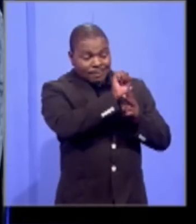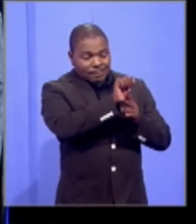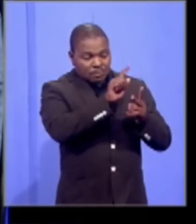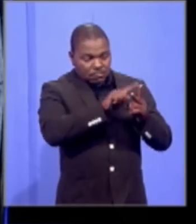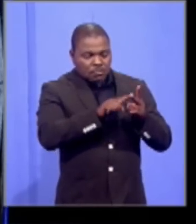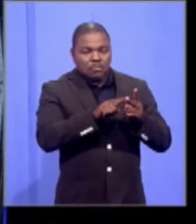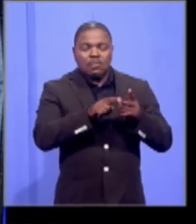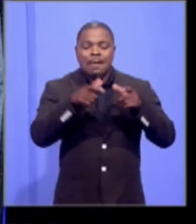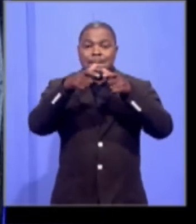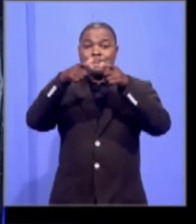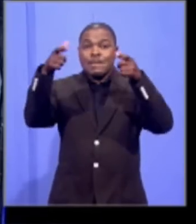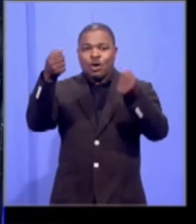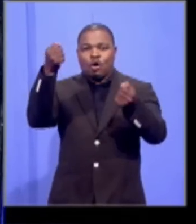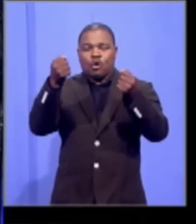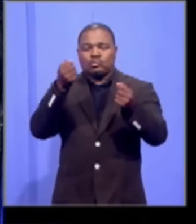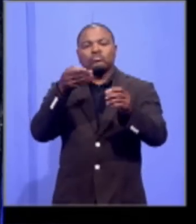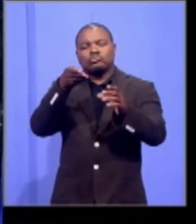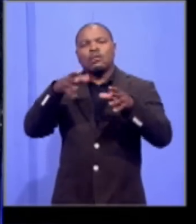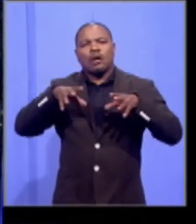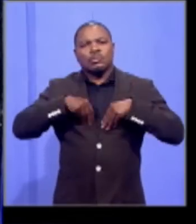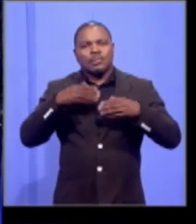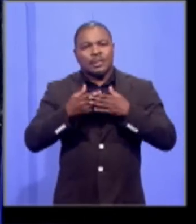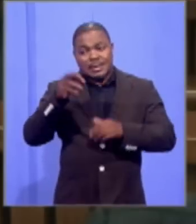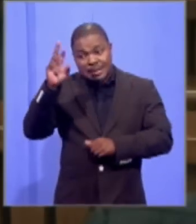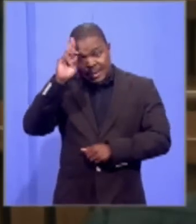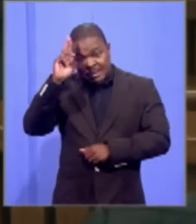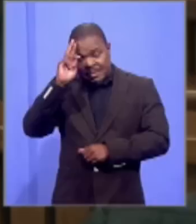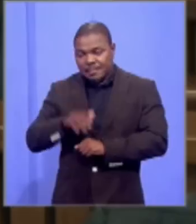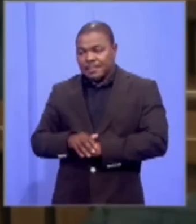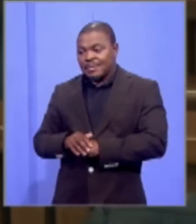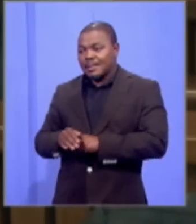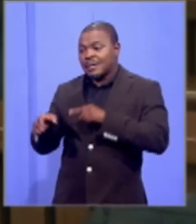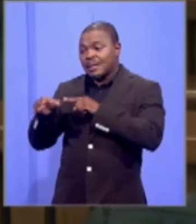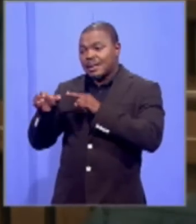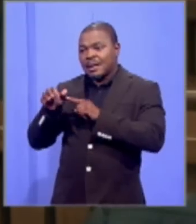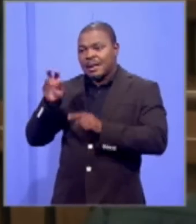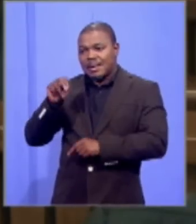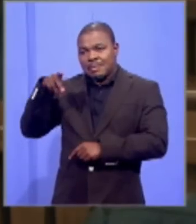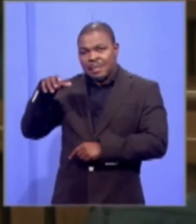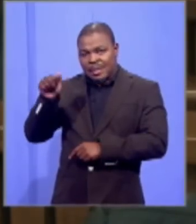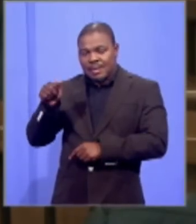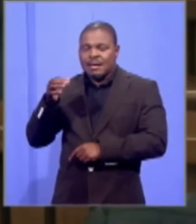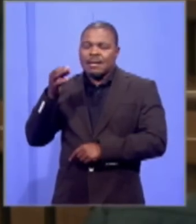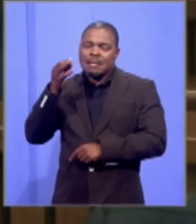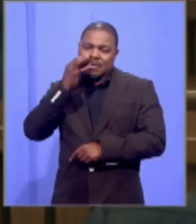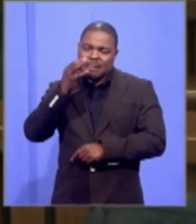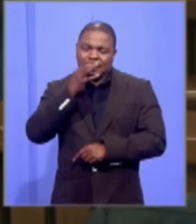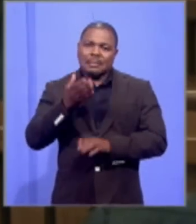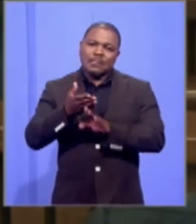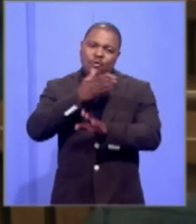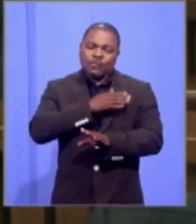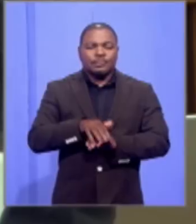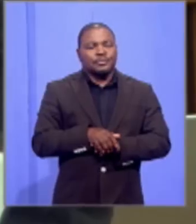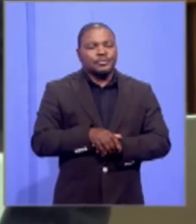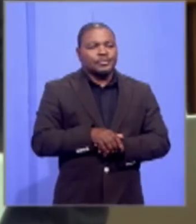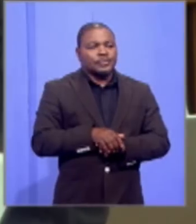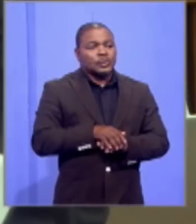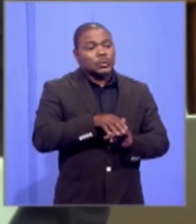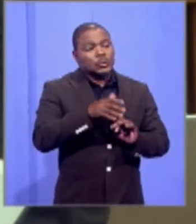bjale ka bohlatse o tla gopola gore ba tshireletso ba be ba bolela gore ba latofatšwa